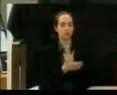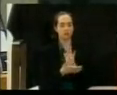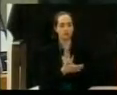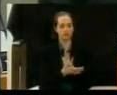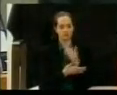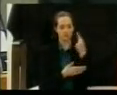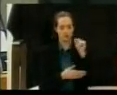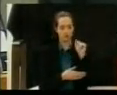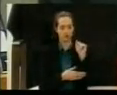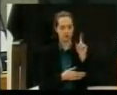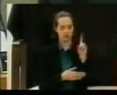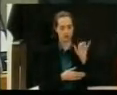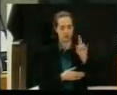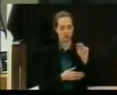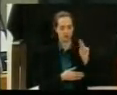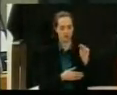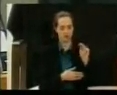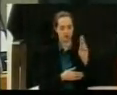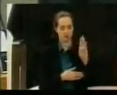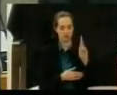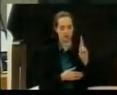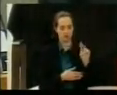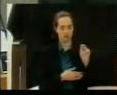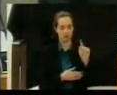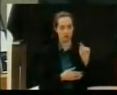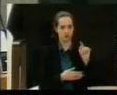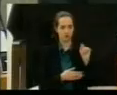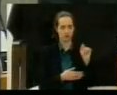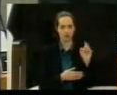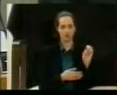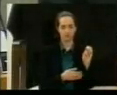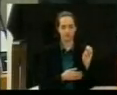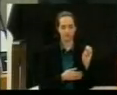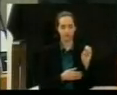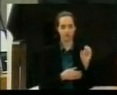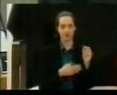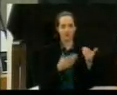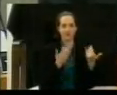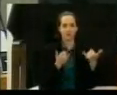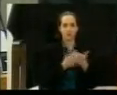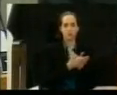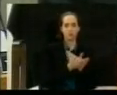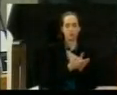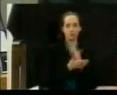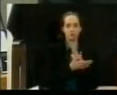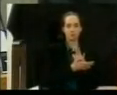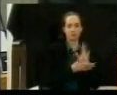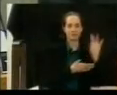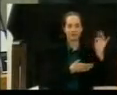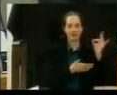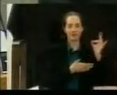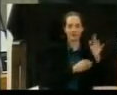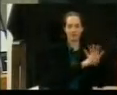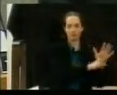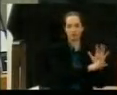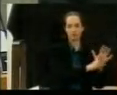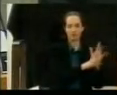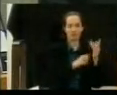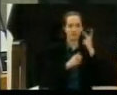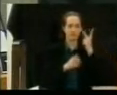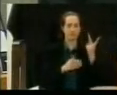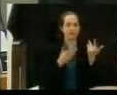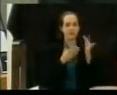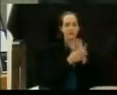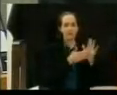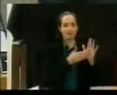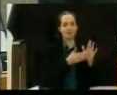Certainly if you go to Adrian Burnett and then you go look at the new Gibbs School up in the 8th District, Commissioner Ballard and Commissioner Huddleston, you see how very nice it is, and a